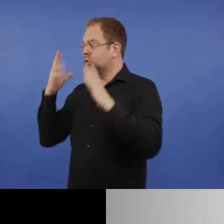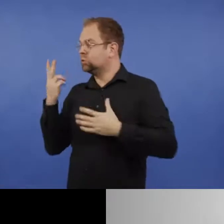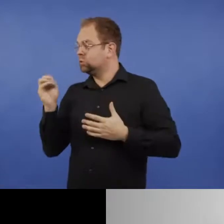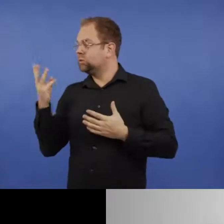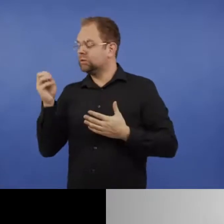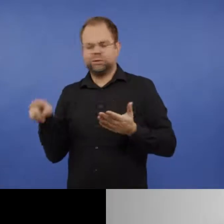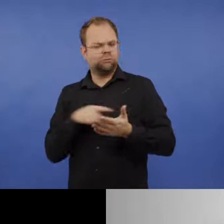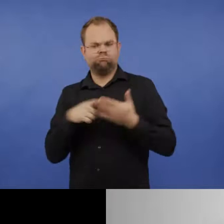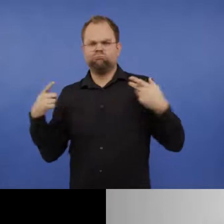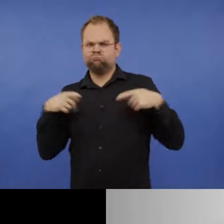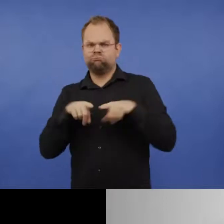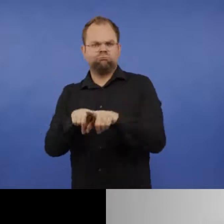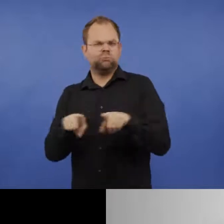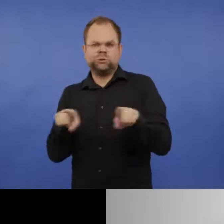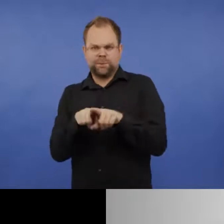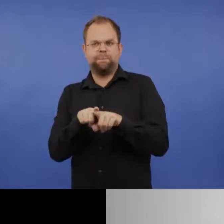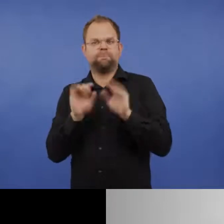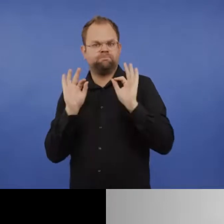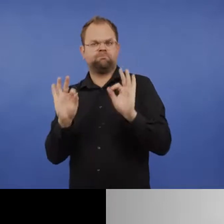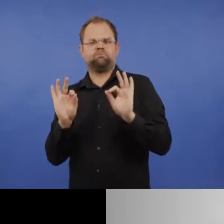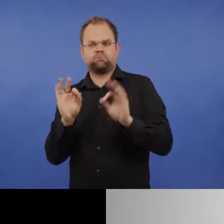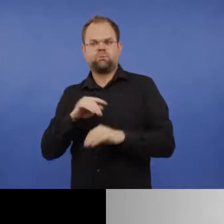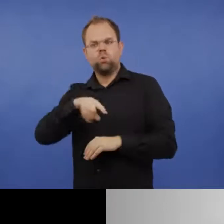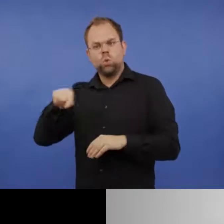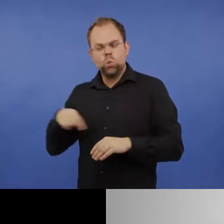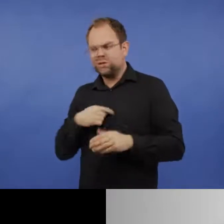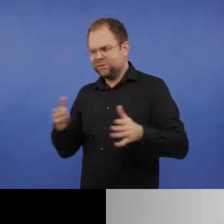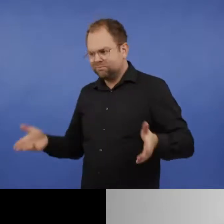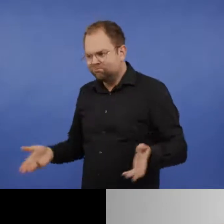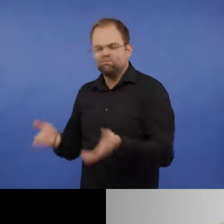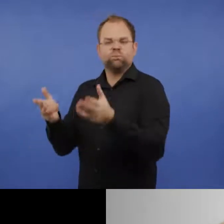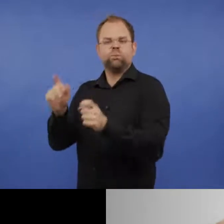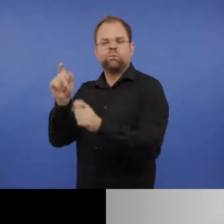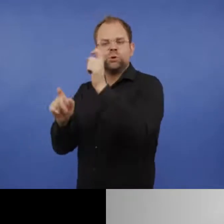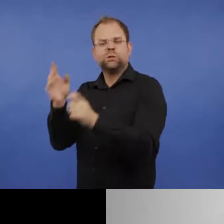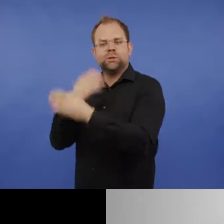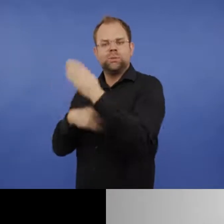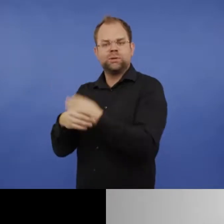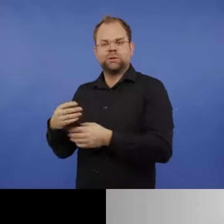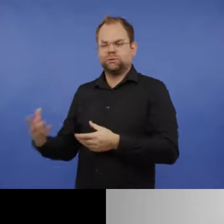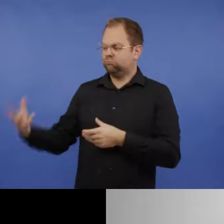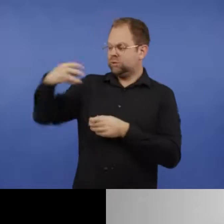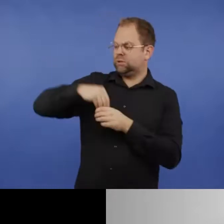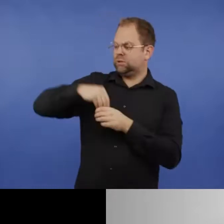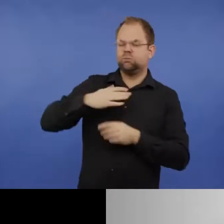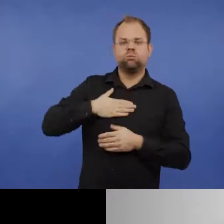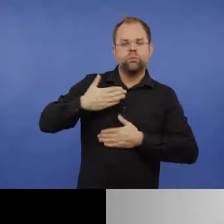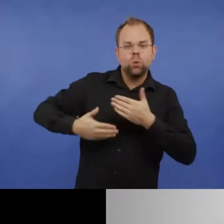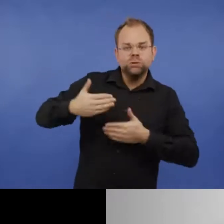programs. Based on our recognition of the active human agency of persons with disabilities.